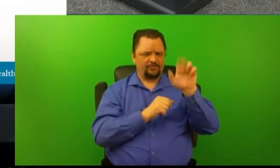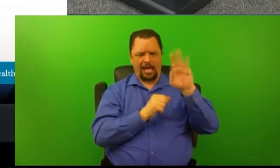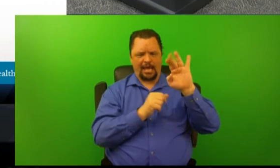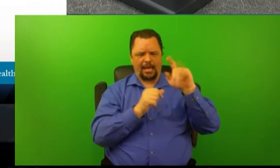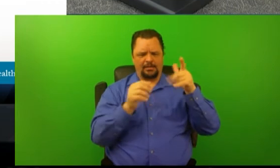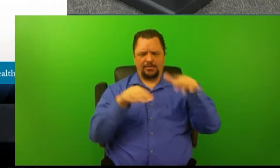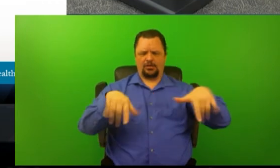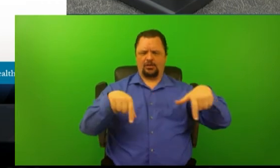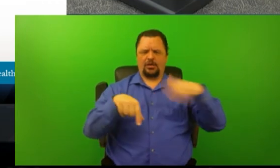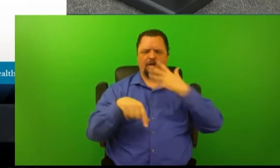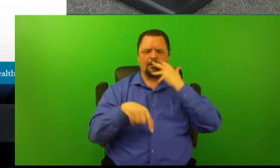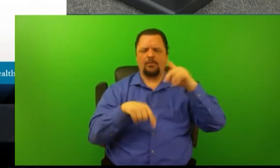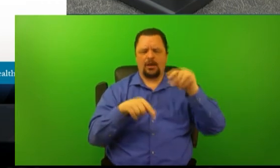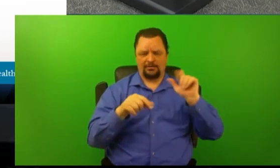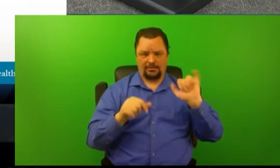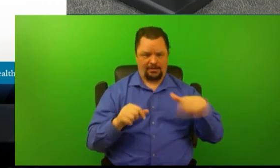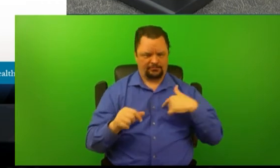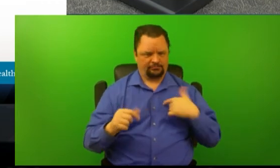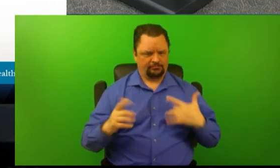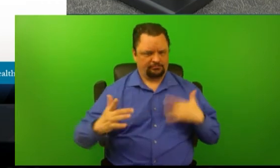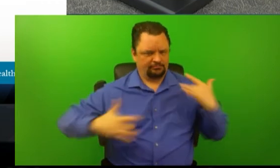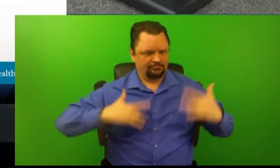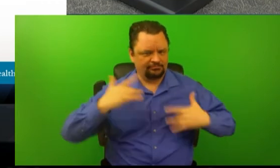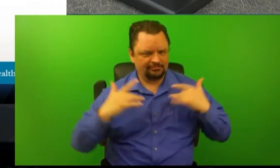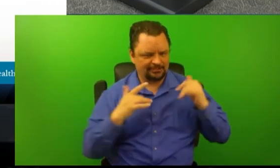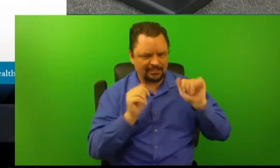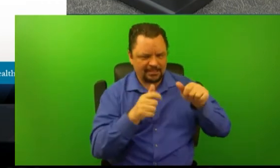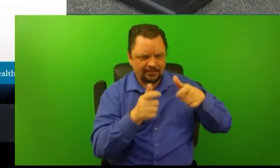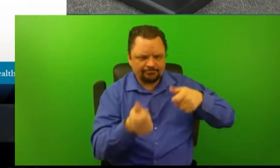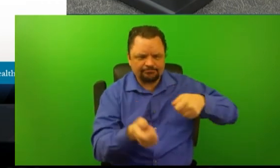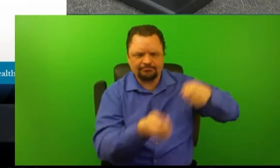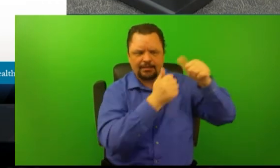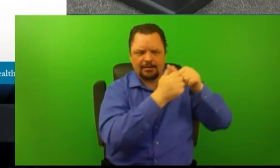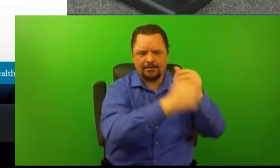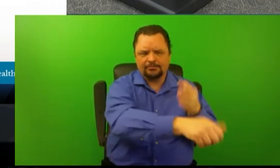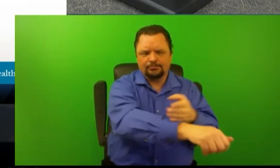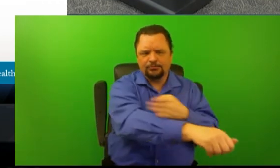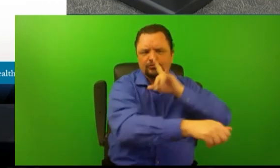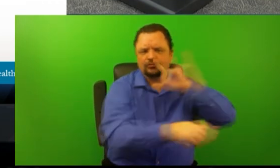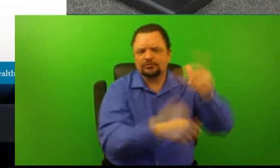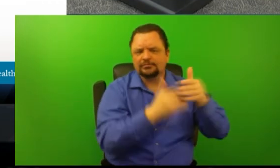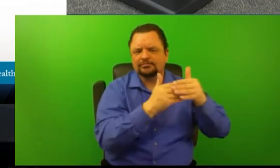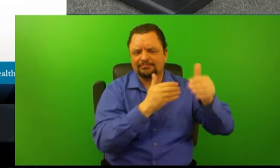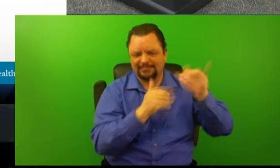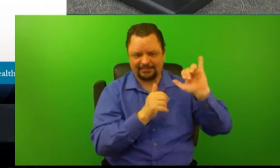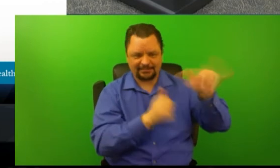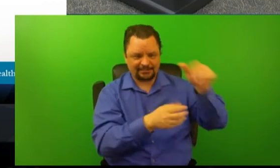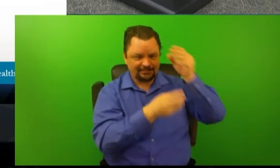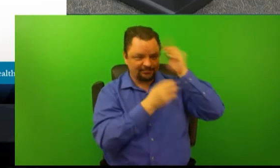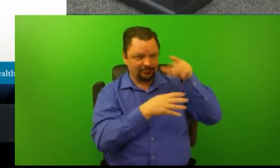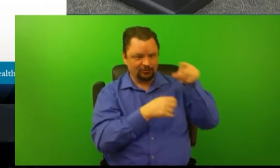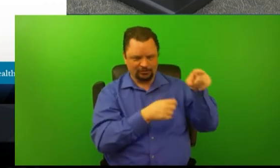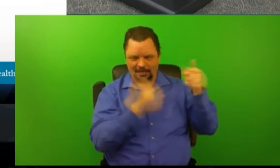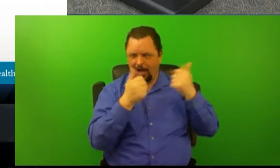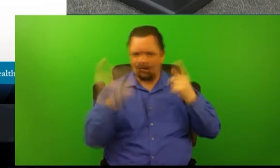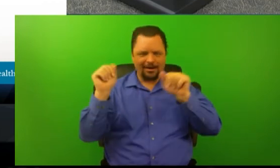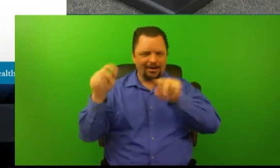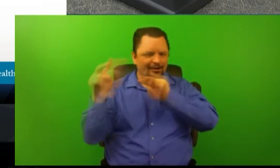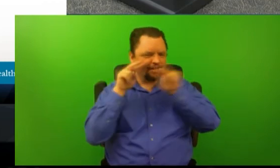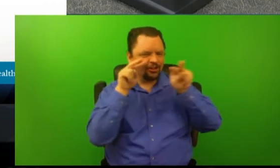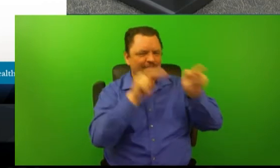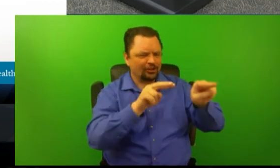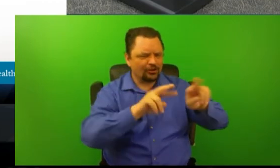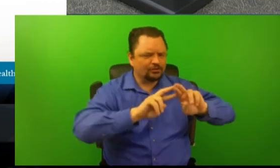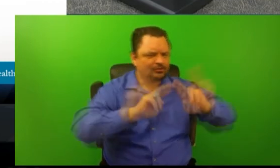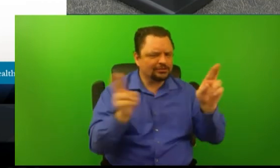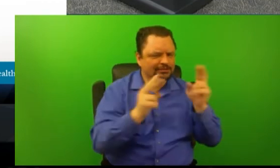work, just making it, again, readily accessible and more impactful for our community and understanding how we're moving the